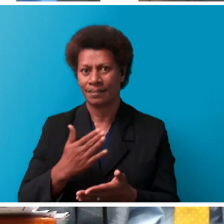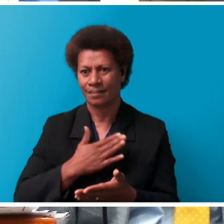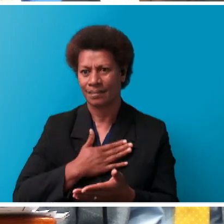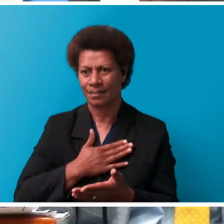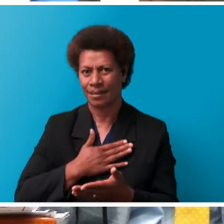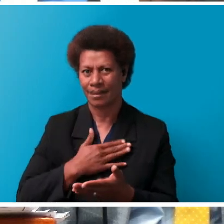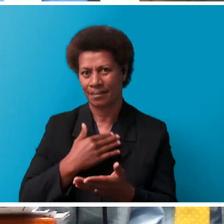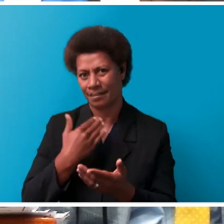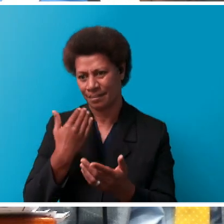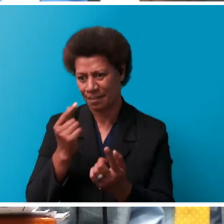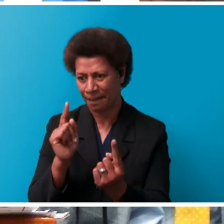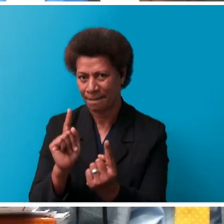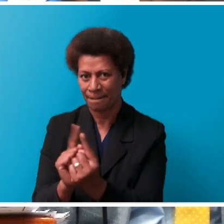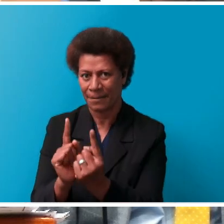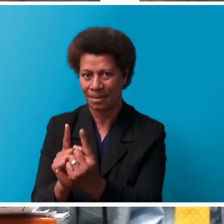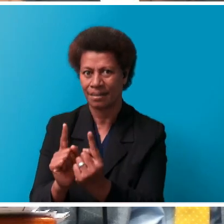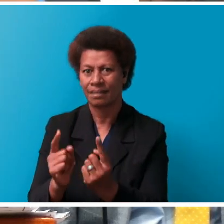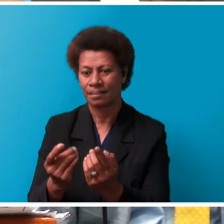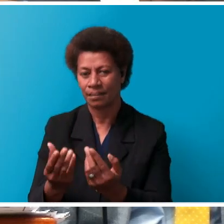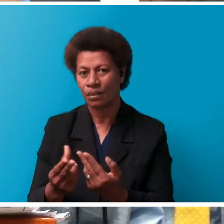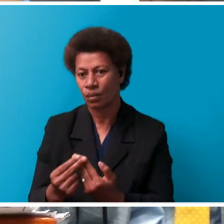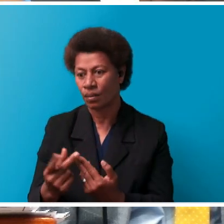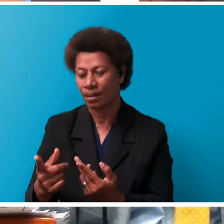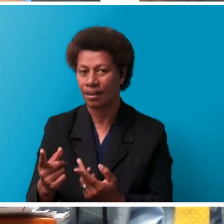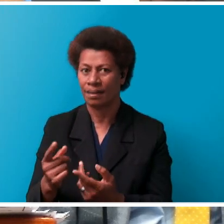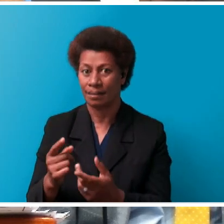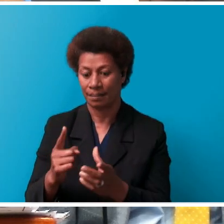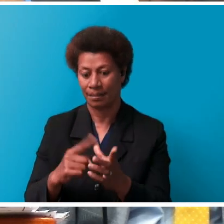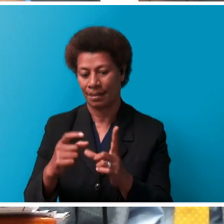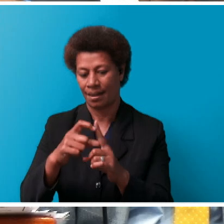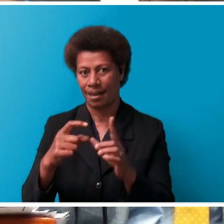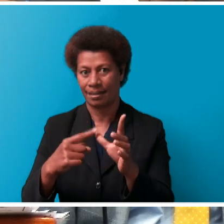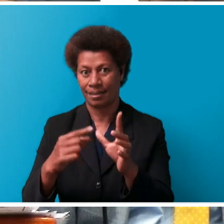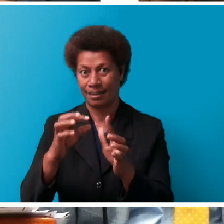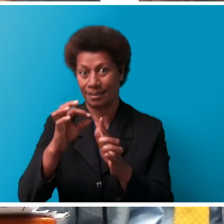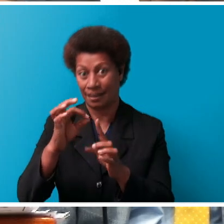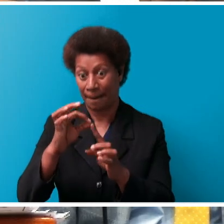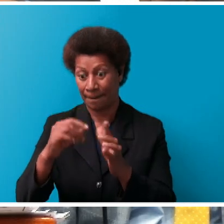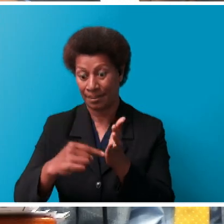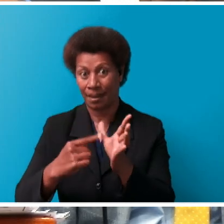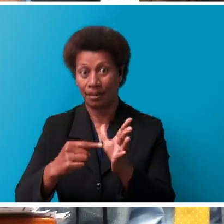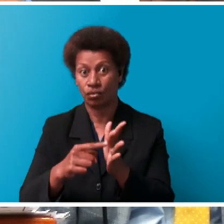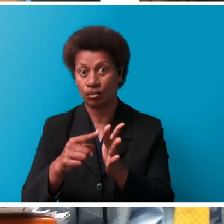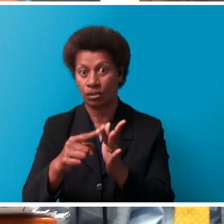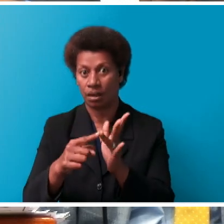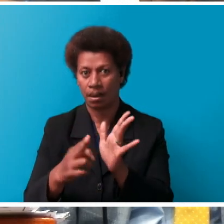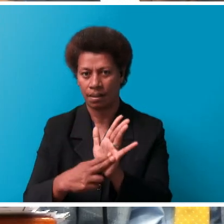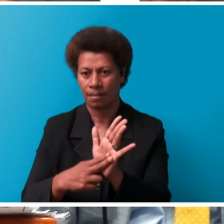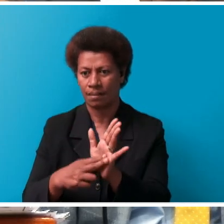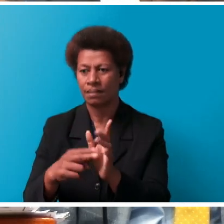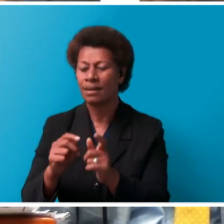with GF and the Adaptation Fund at the COP in Azerbaijan. So